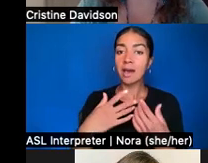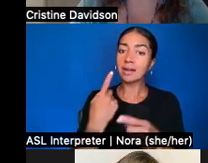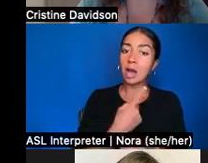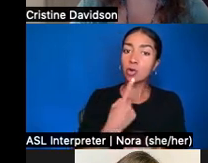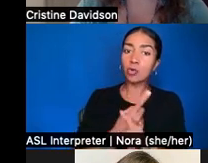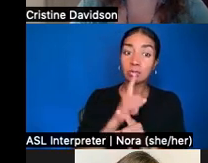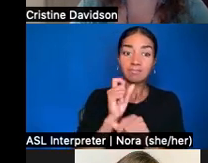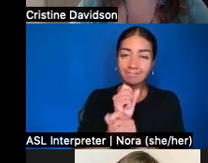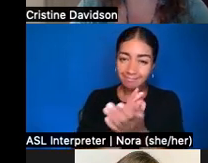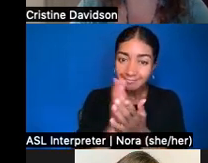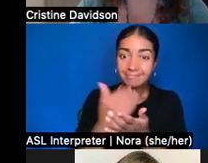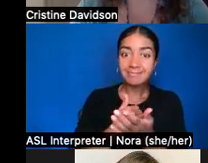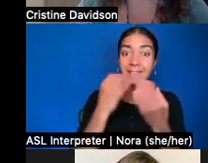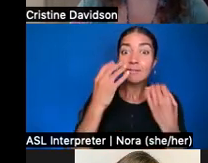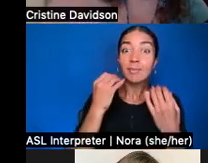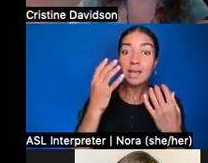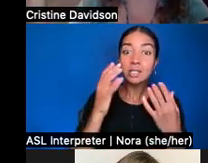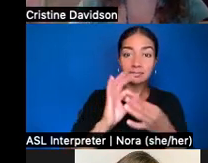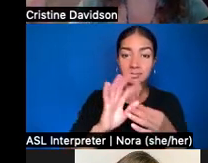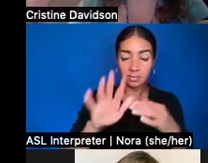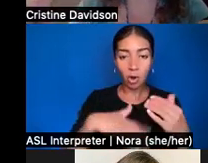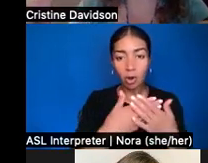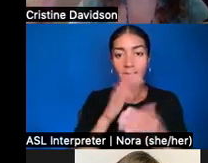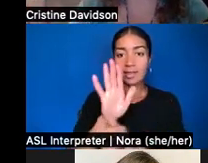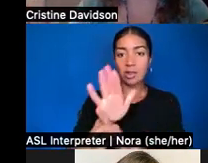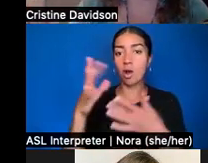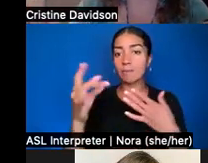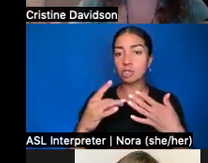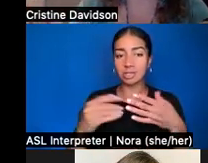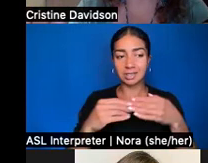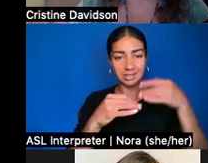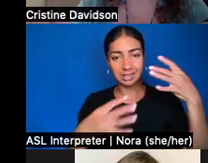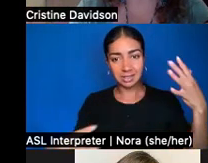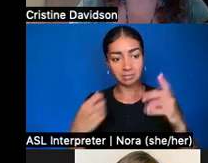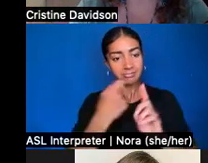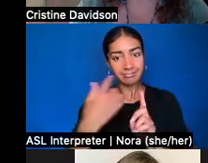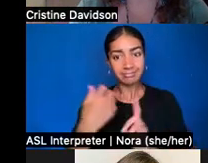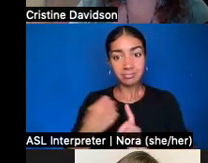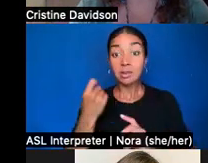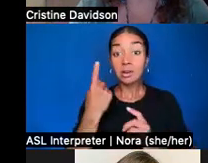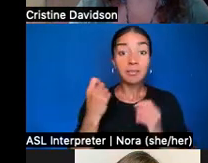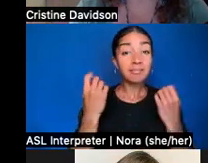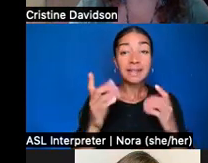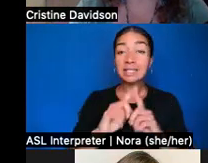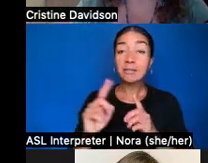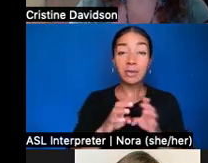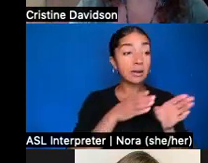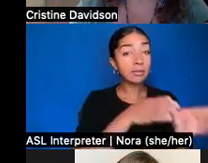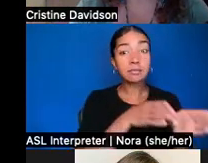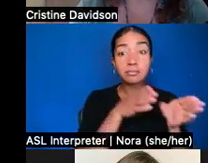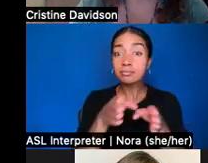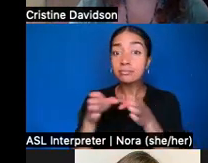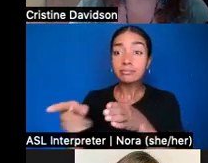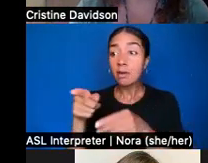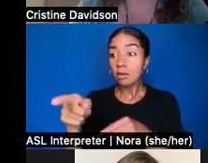and they could be, there's so many pathways that they may take. And so when you're just getting to